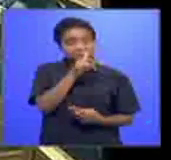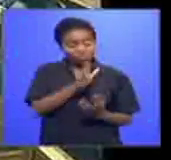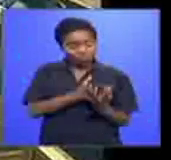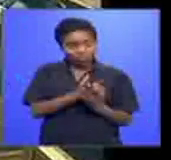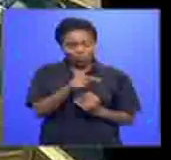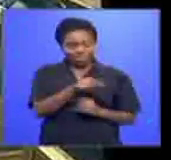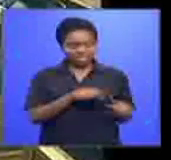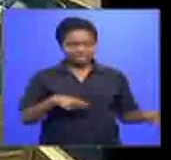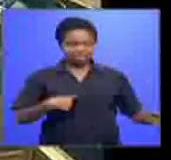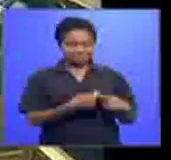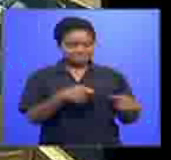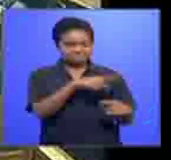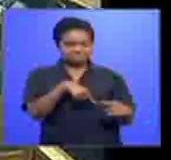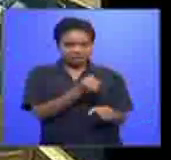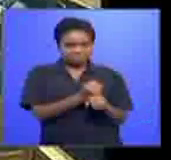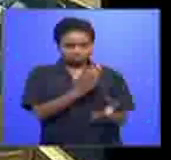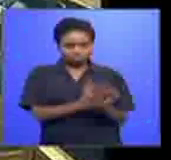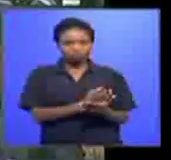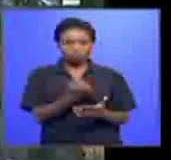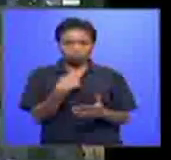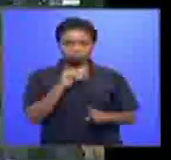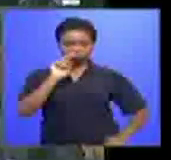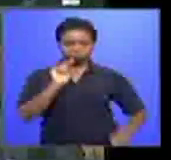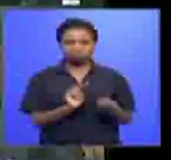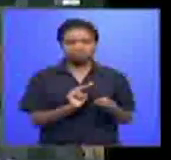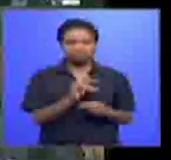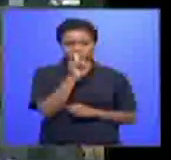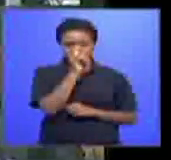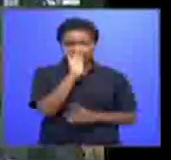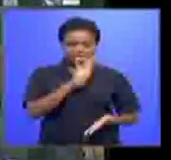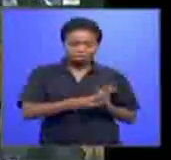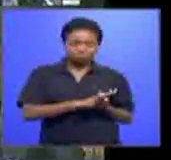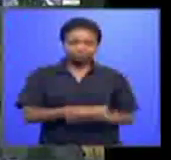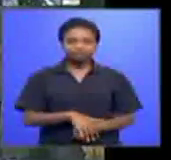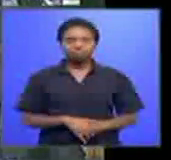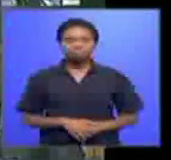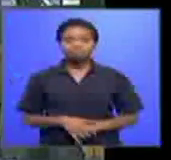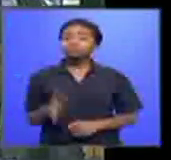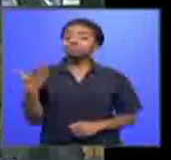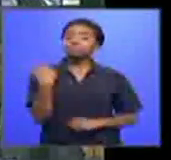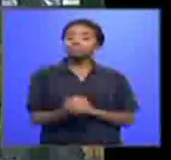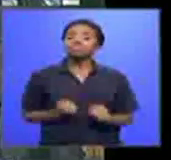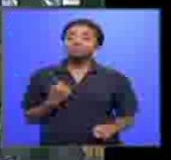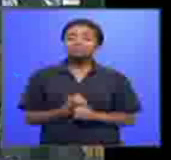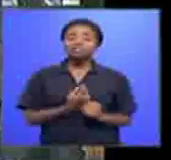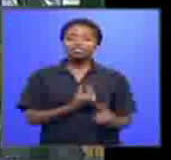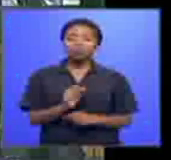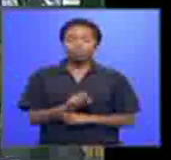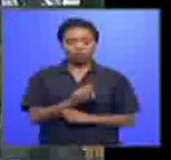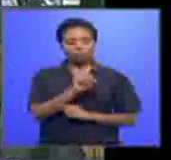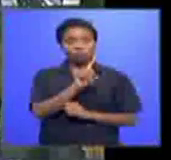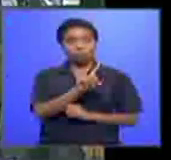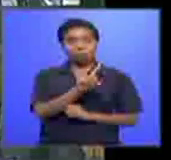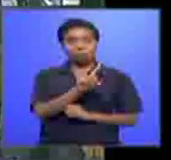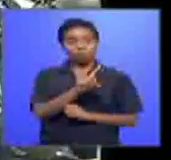Asset Recovery Account. Last year, additional funding of